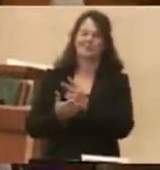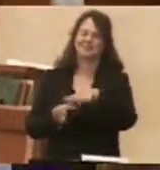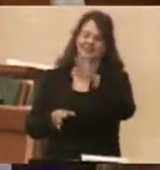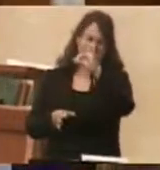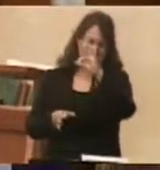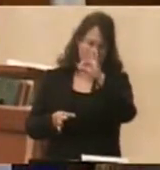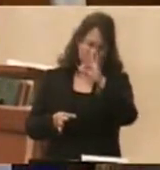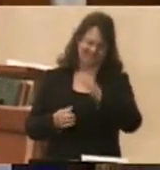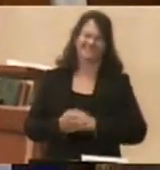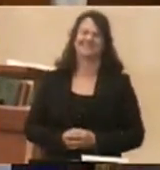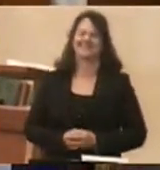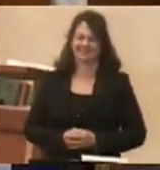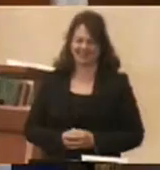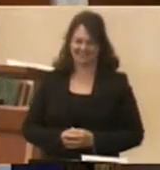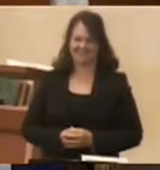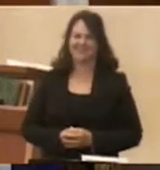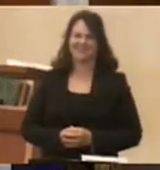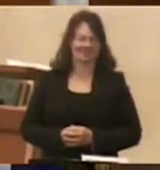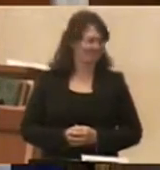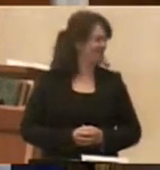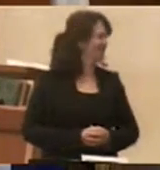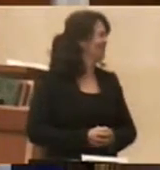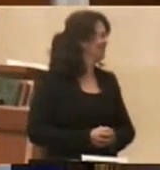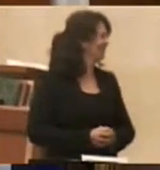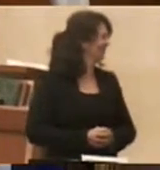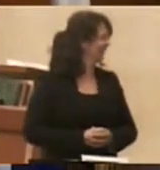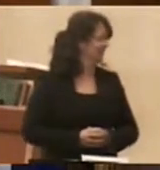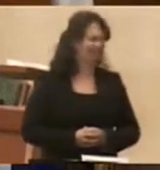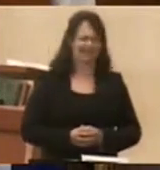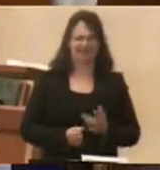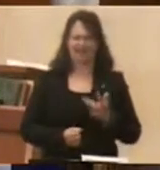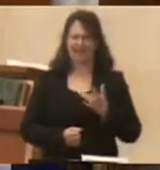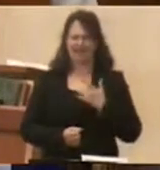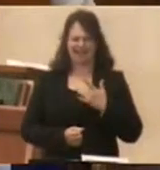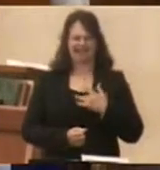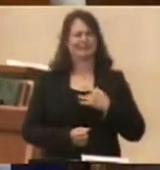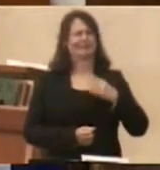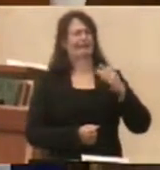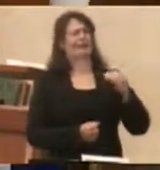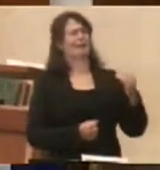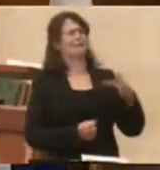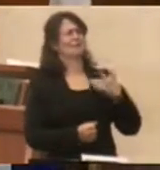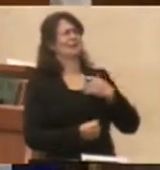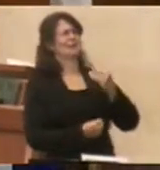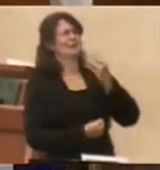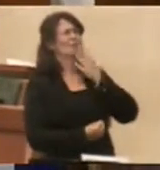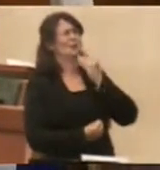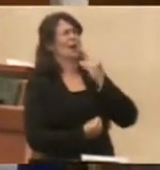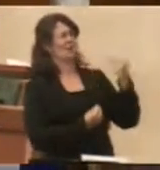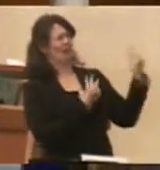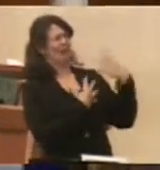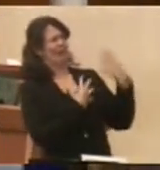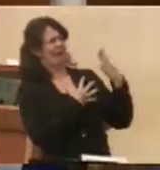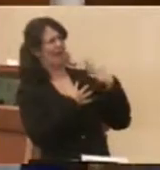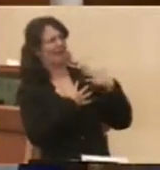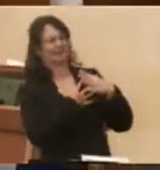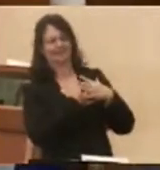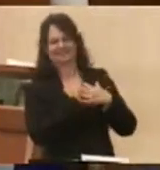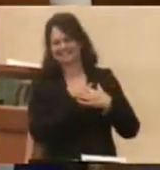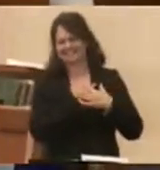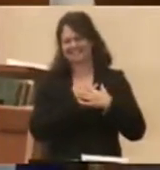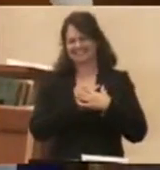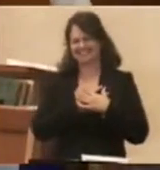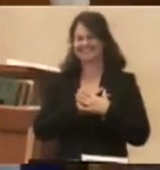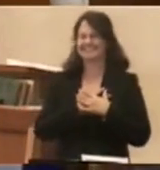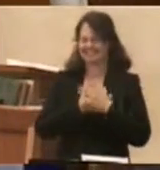Spirit. This is what we call... You're getting a little wet? That's okay. That's the hazard of coming near the baptismal